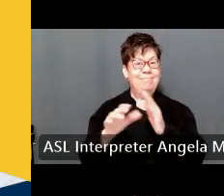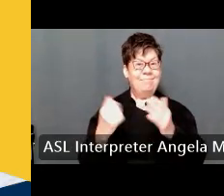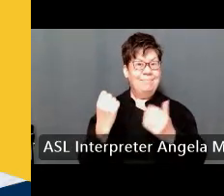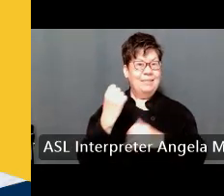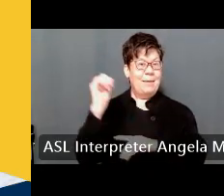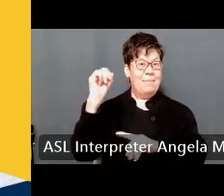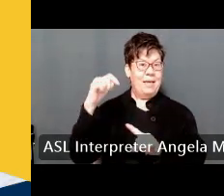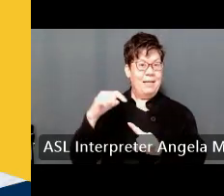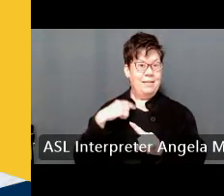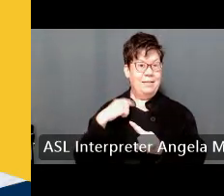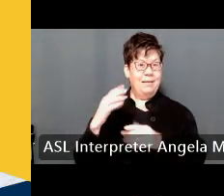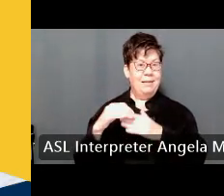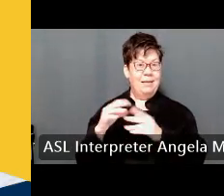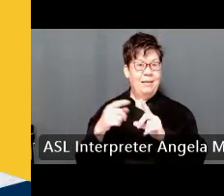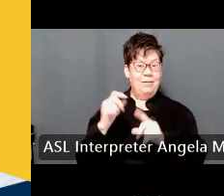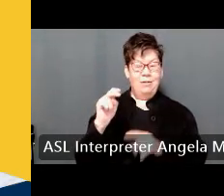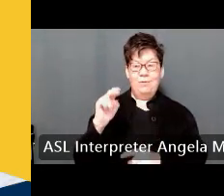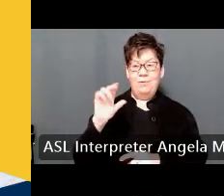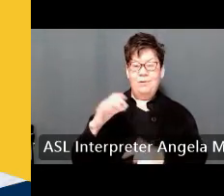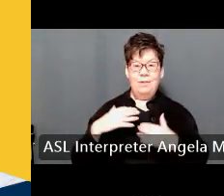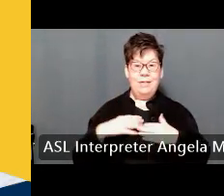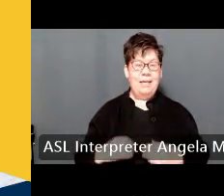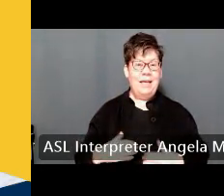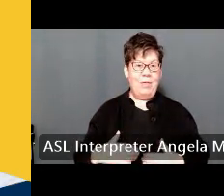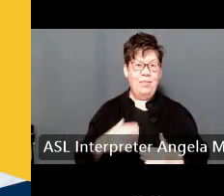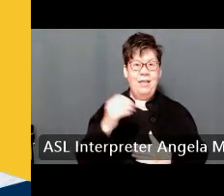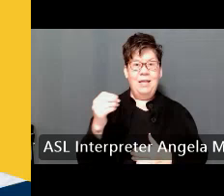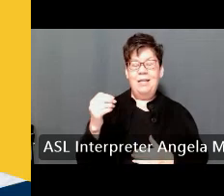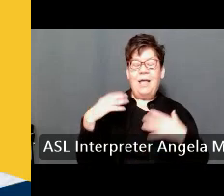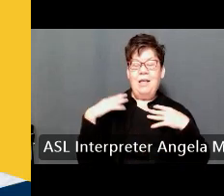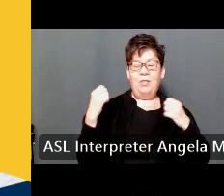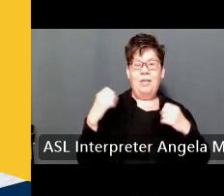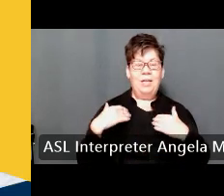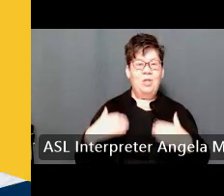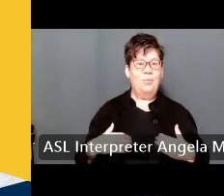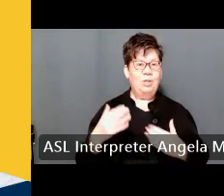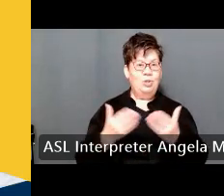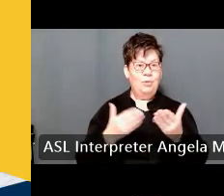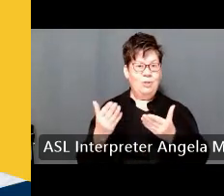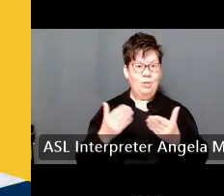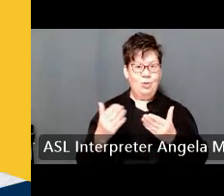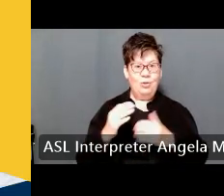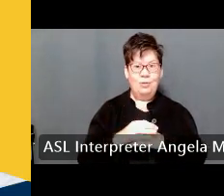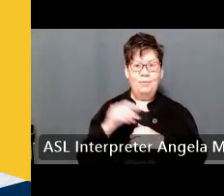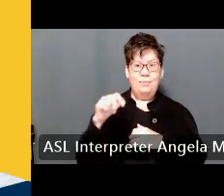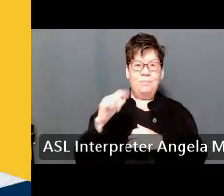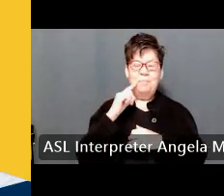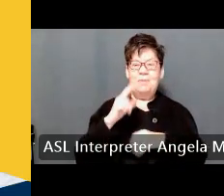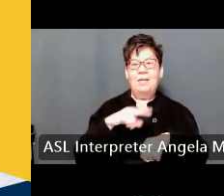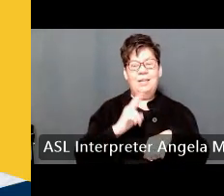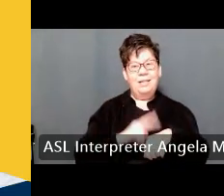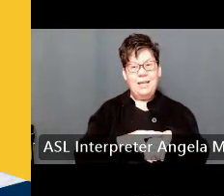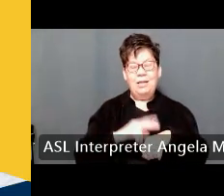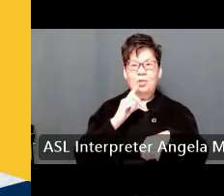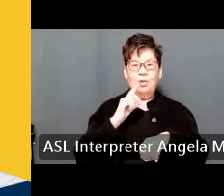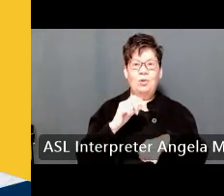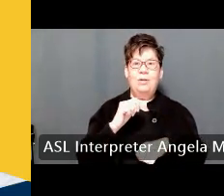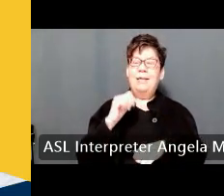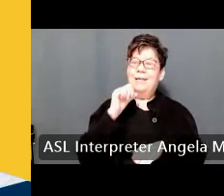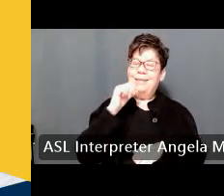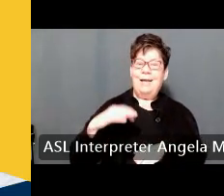Carolina Department of Health and Human Services in partnership with Shatterproof, which is a national nonprofit. Our goal is to remove